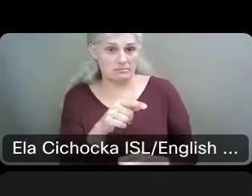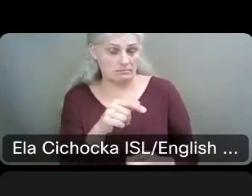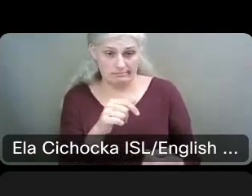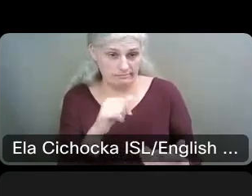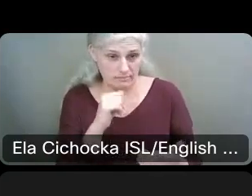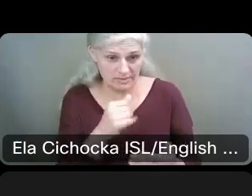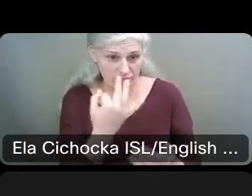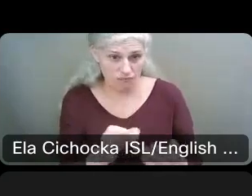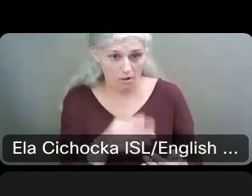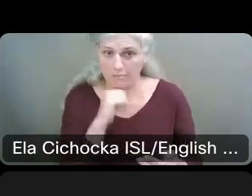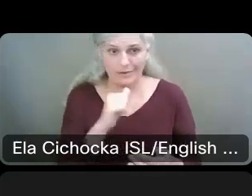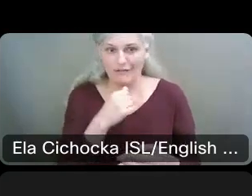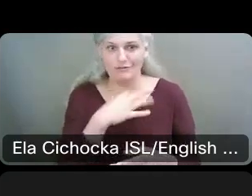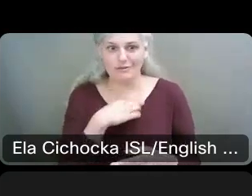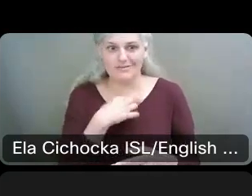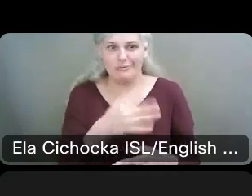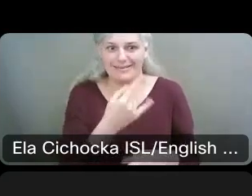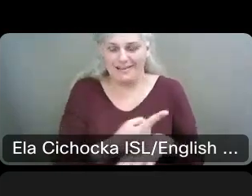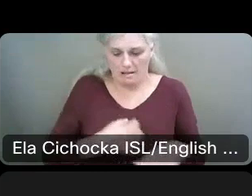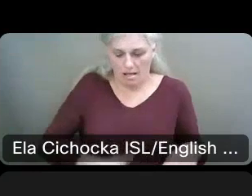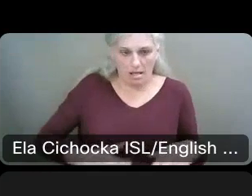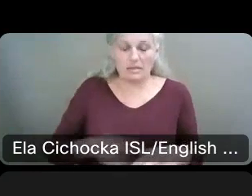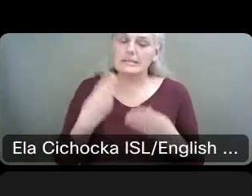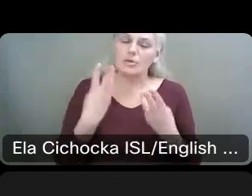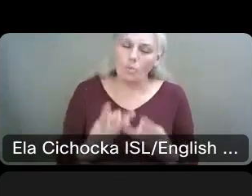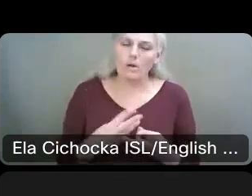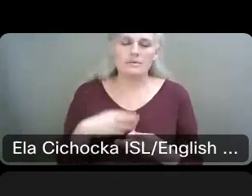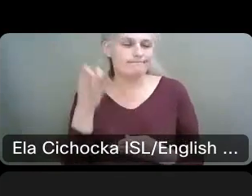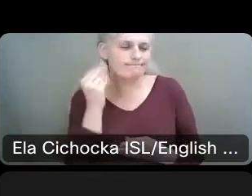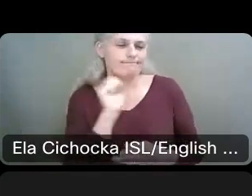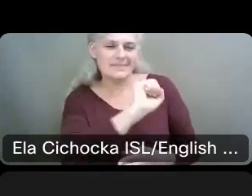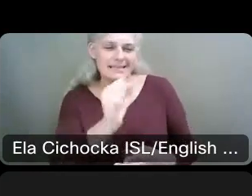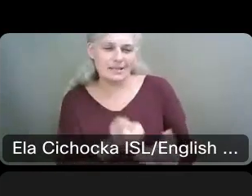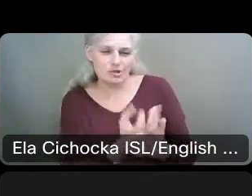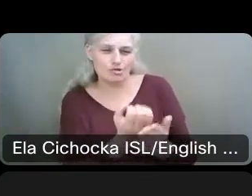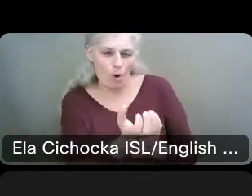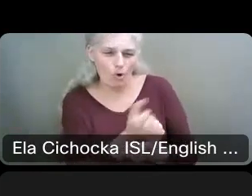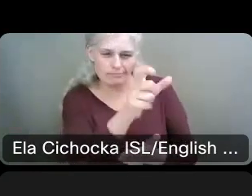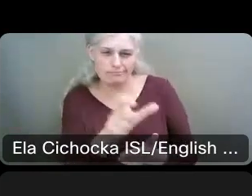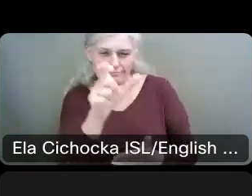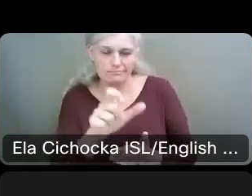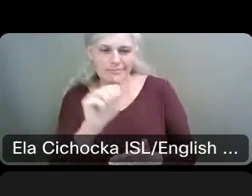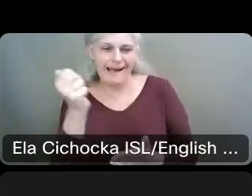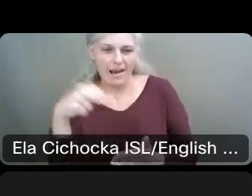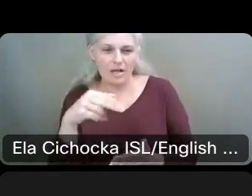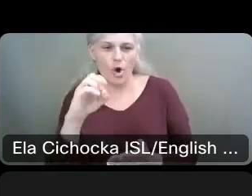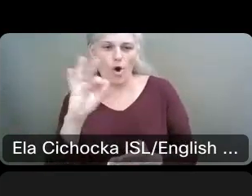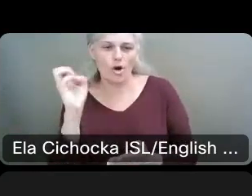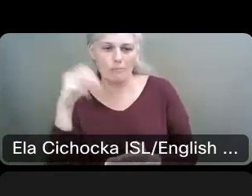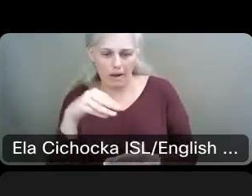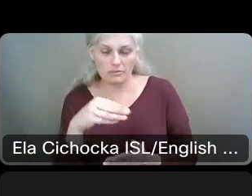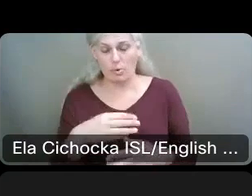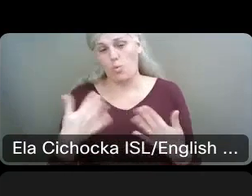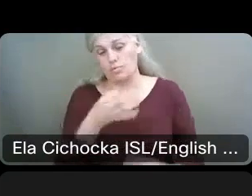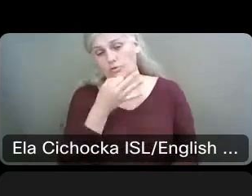out not to be the case. And so you might like to hear the patient story, and Alan O'Gorman, we're very grateful for him for